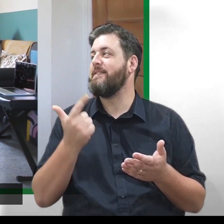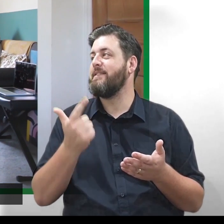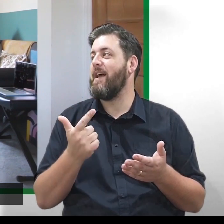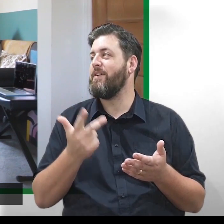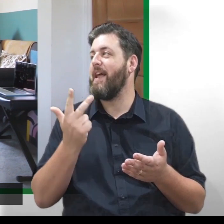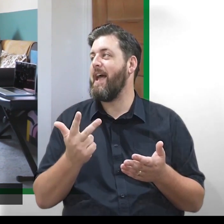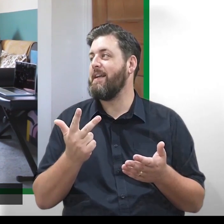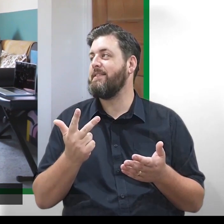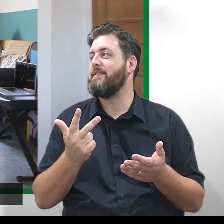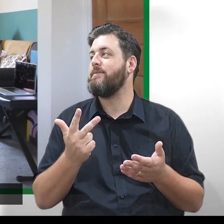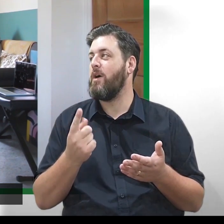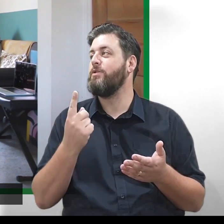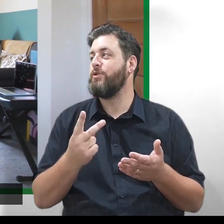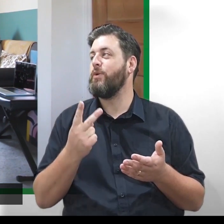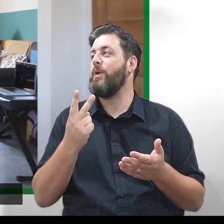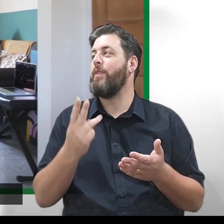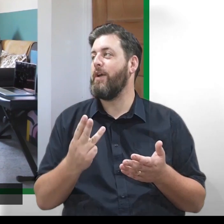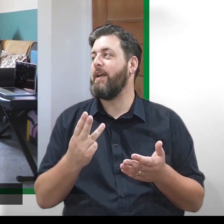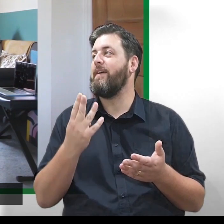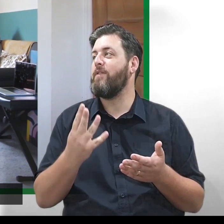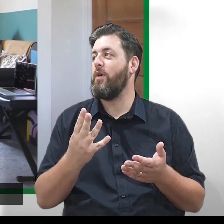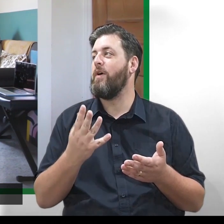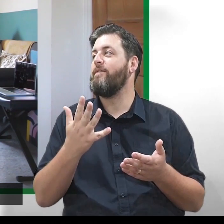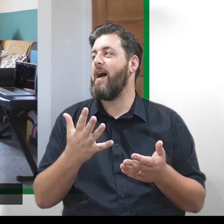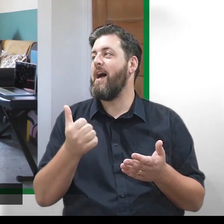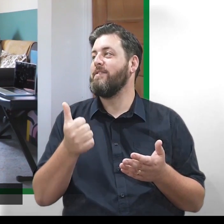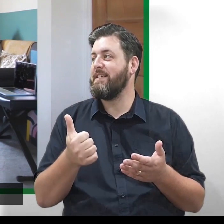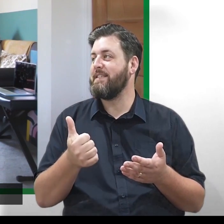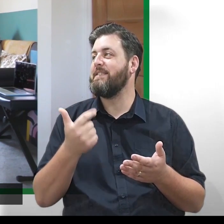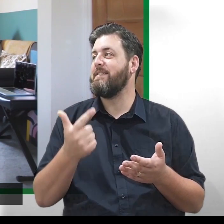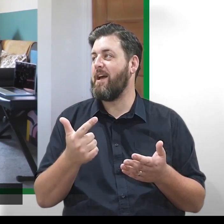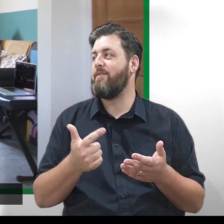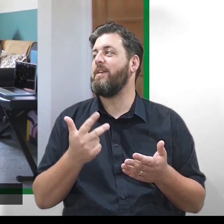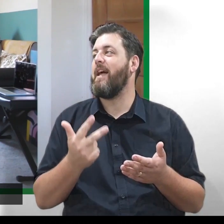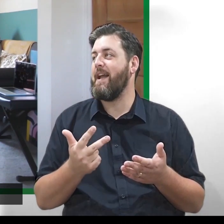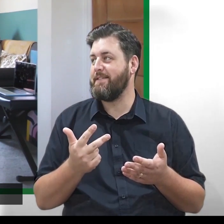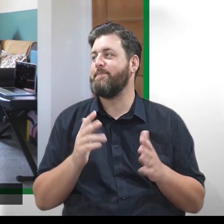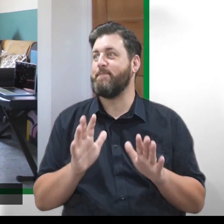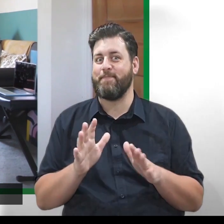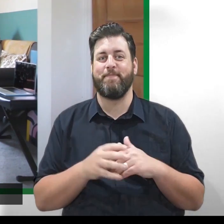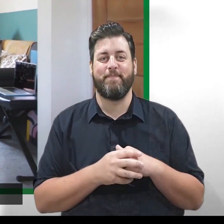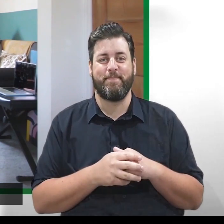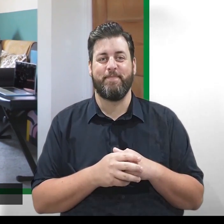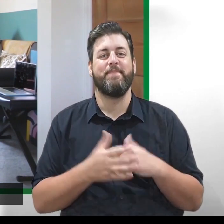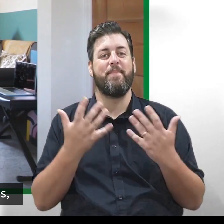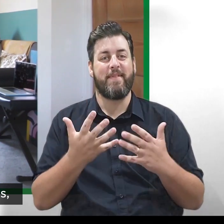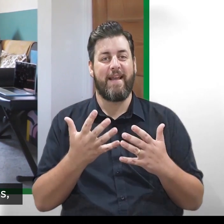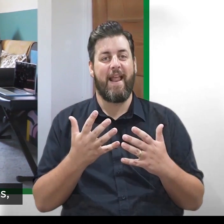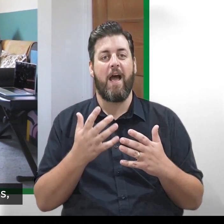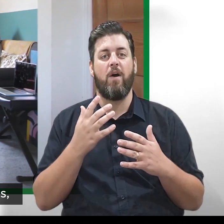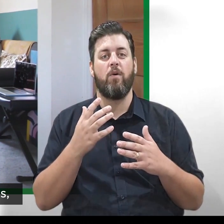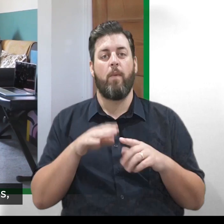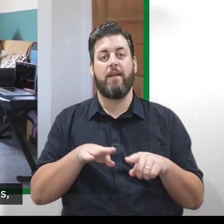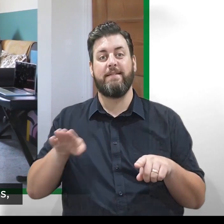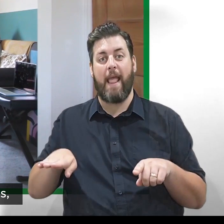4, 5, 6, 7. Reach. 1, 2, 3, 4, 5, 6, 7, 8. And